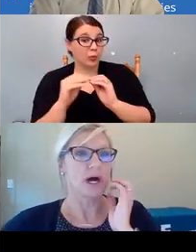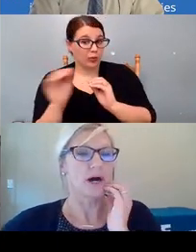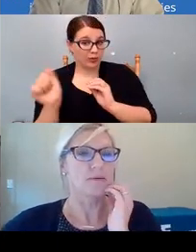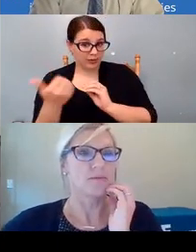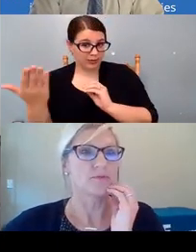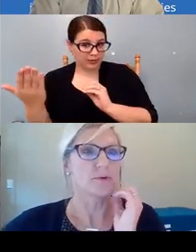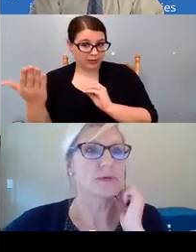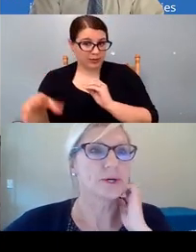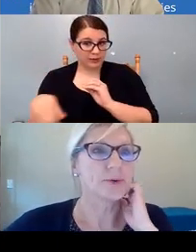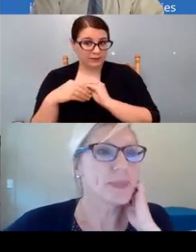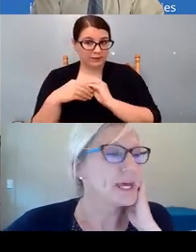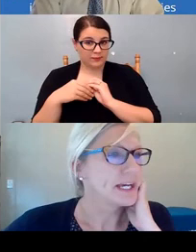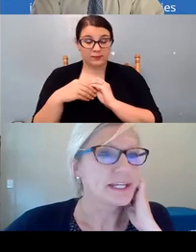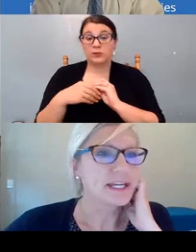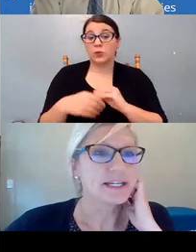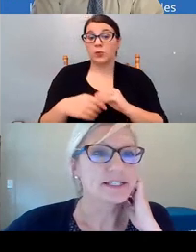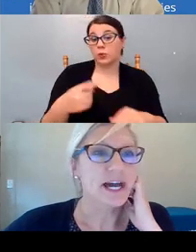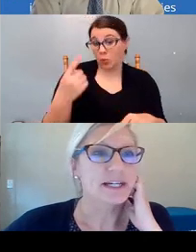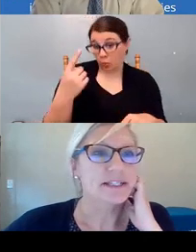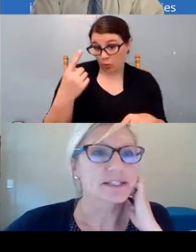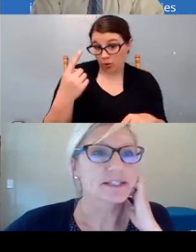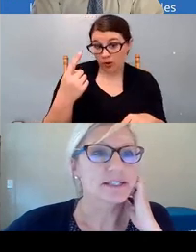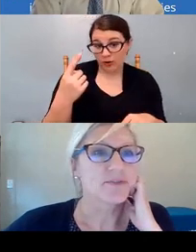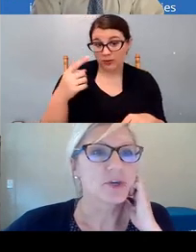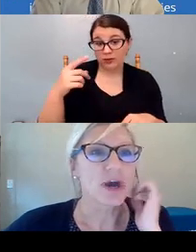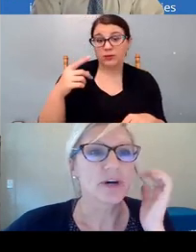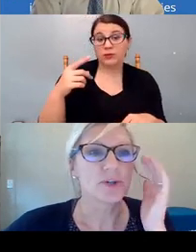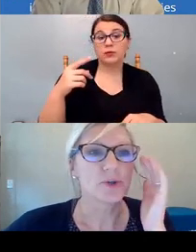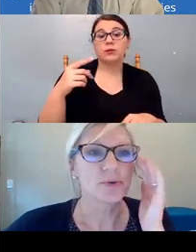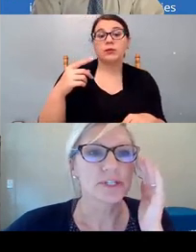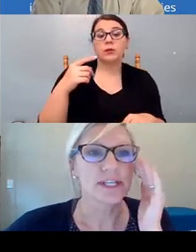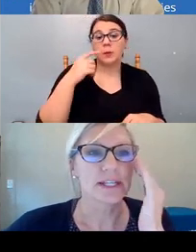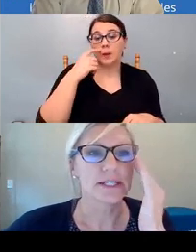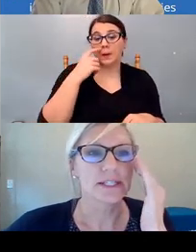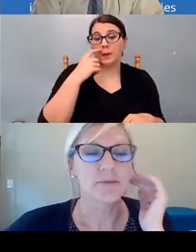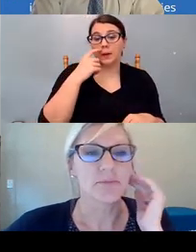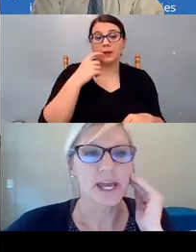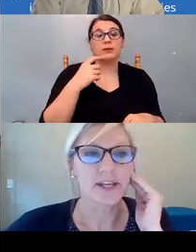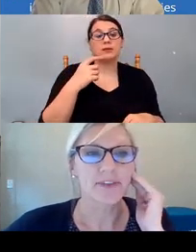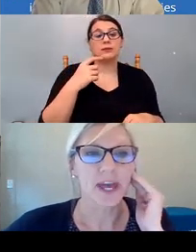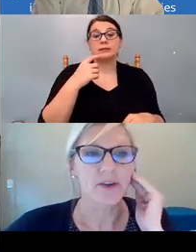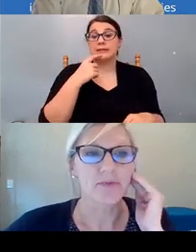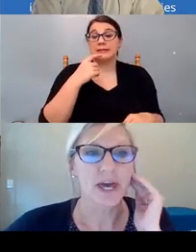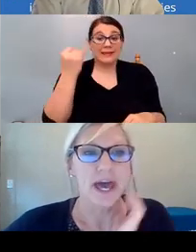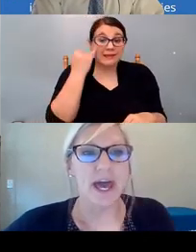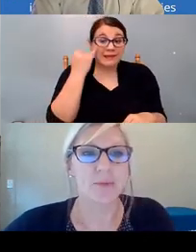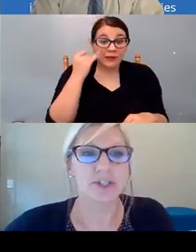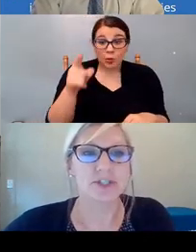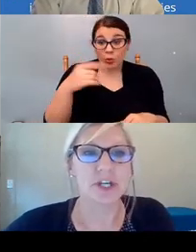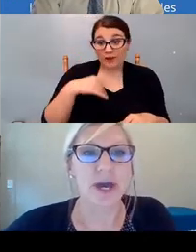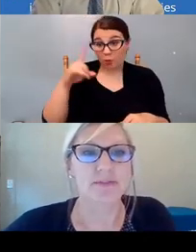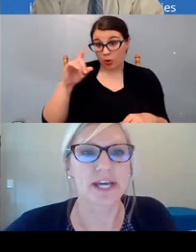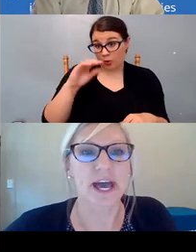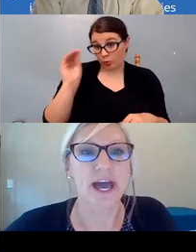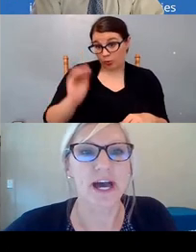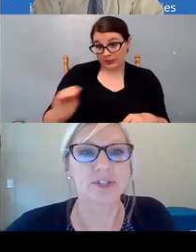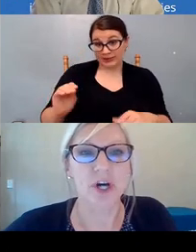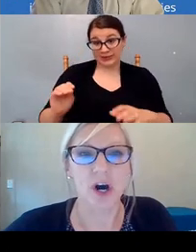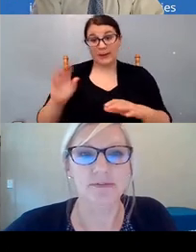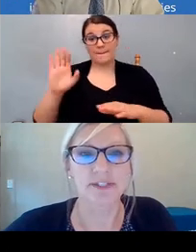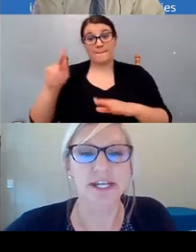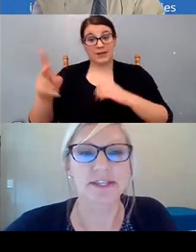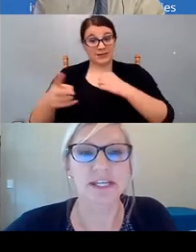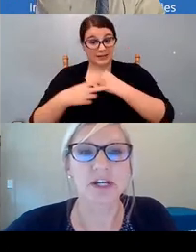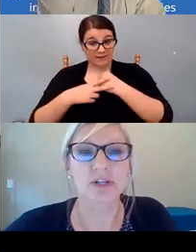from Bill, and he has asked, if you have 100% in bank safe, how much do you have